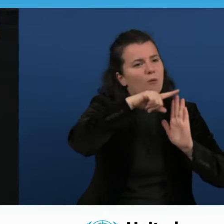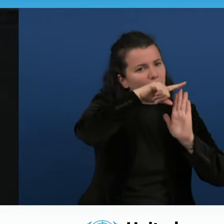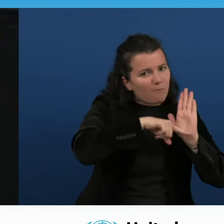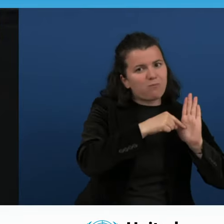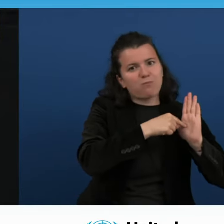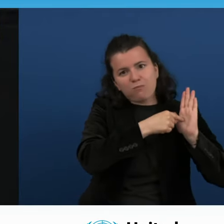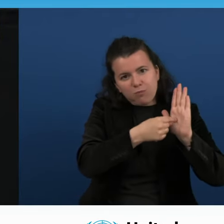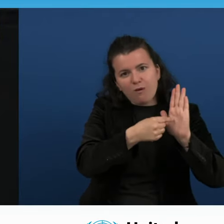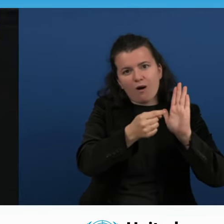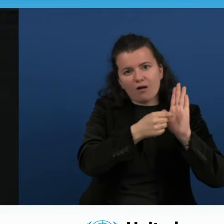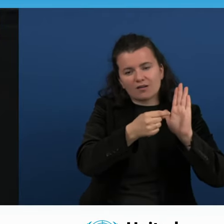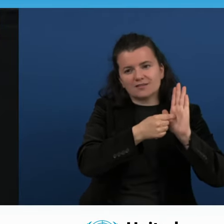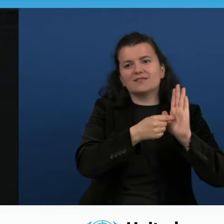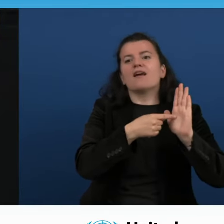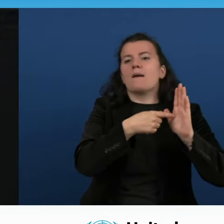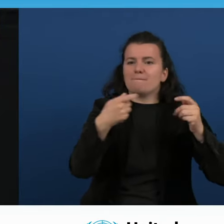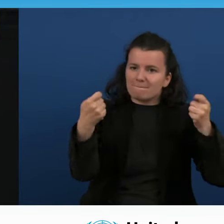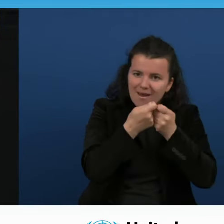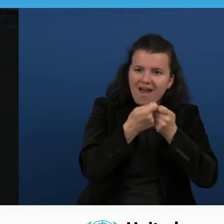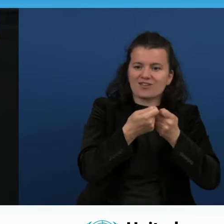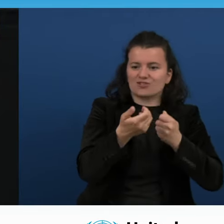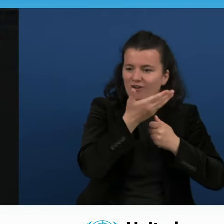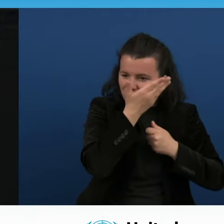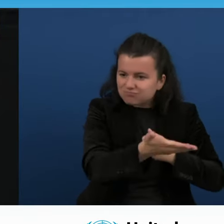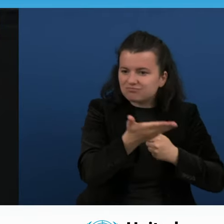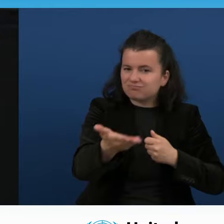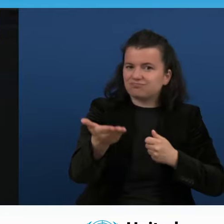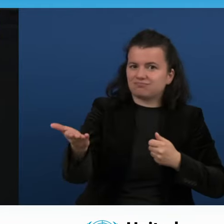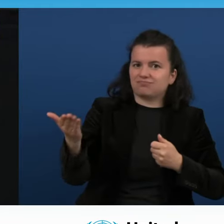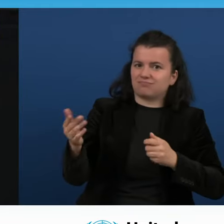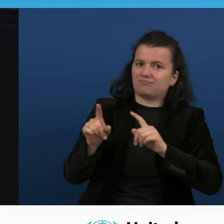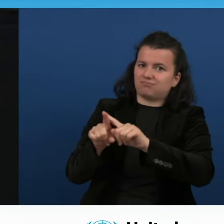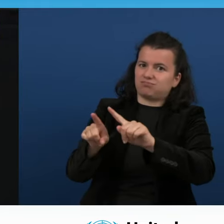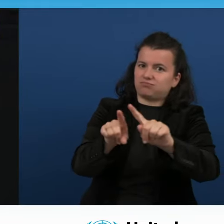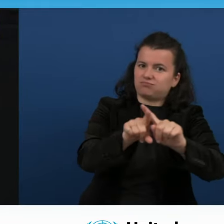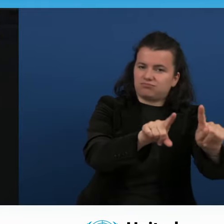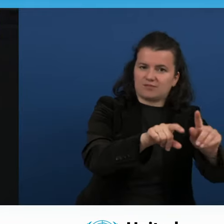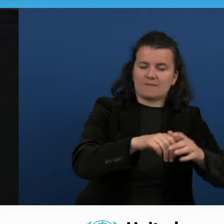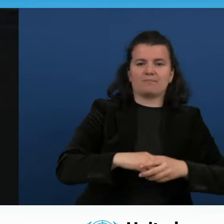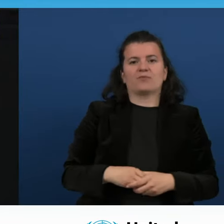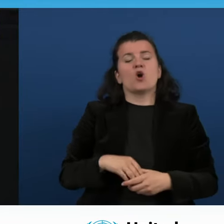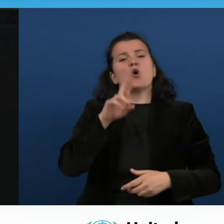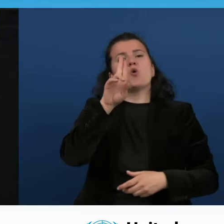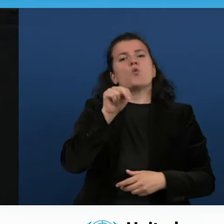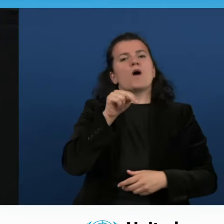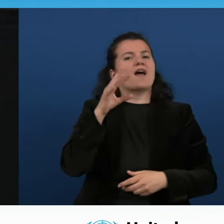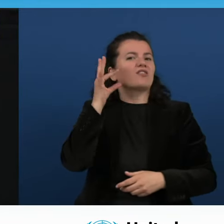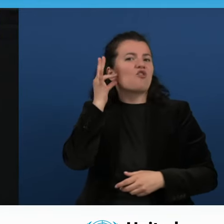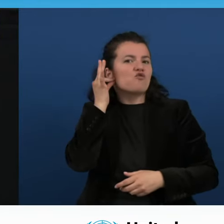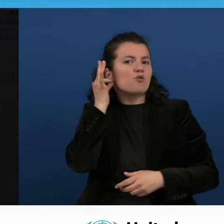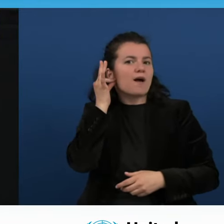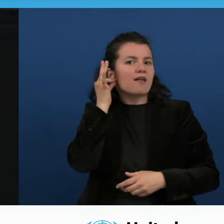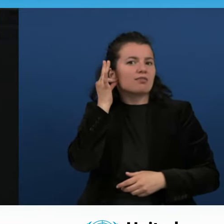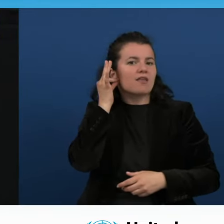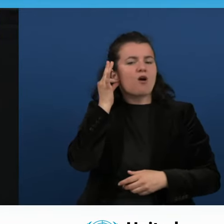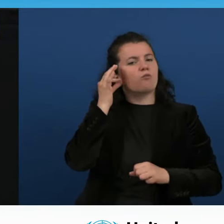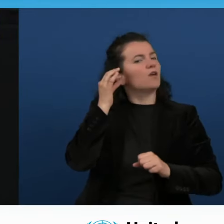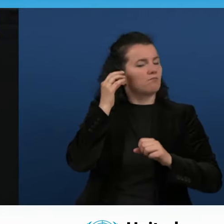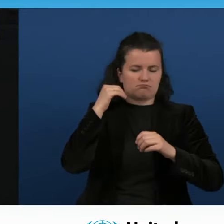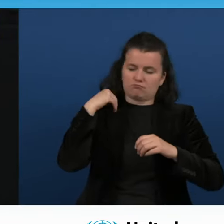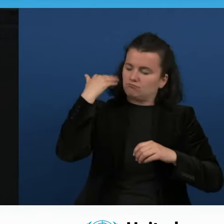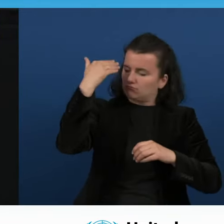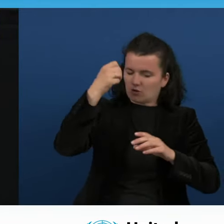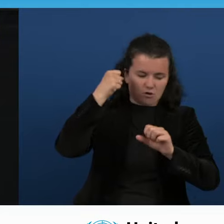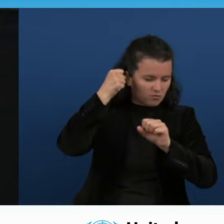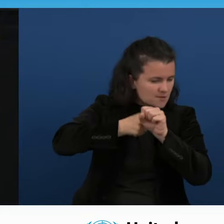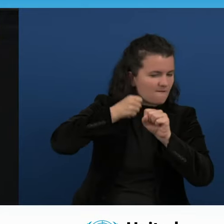policy outcomes. On behalf of UN Women, we will continue to create the spaces that champion youth